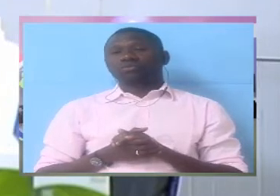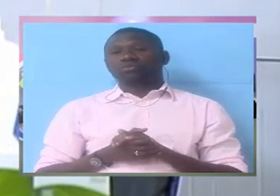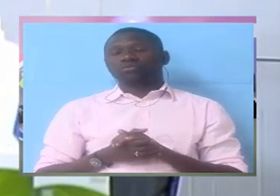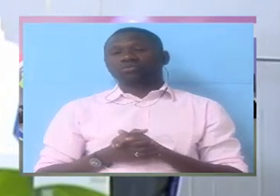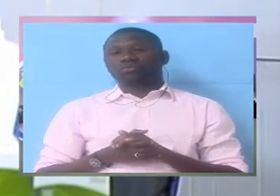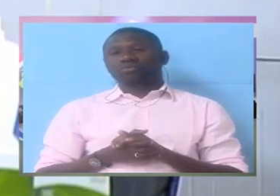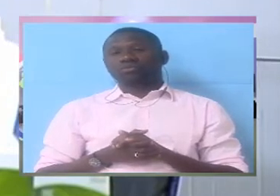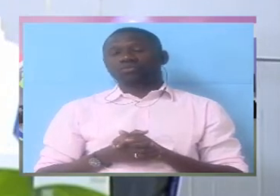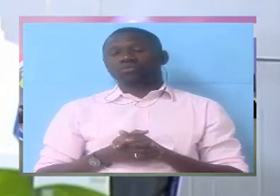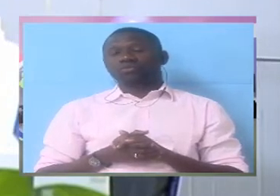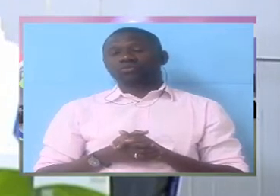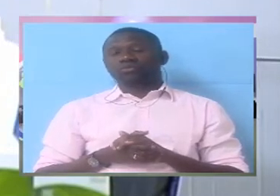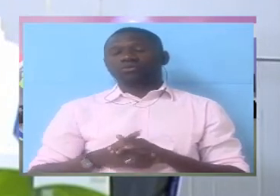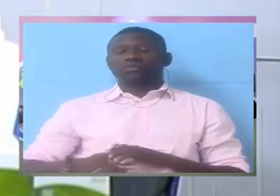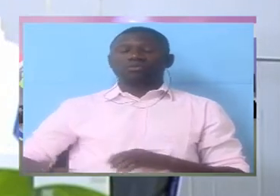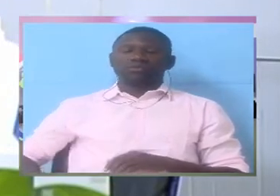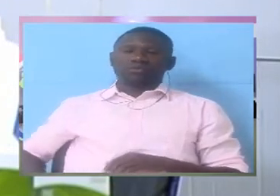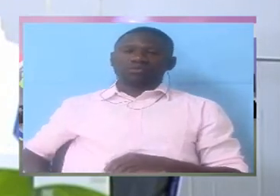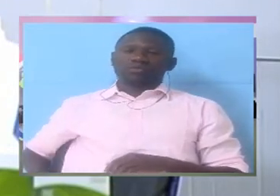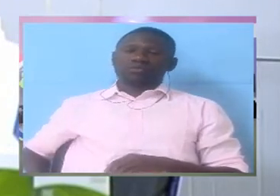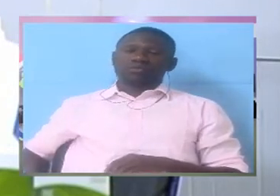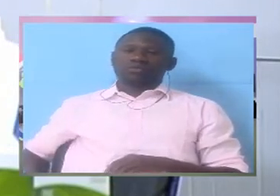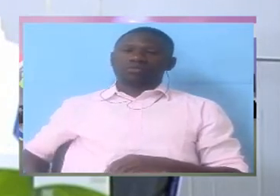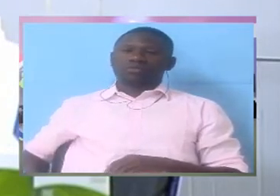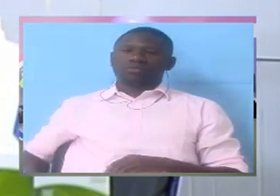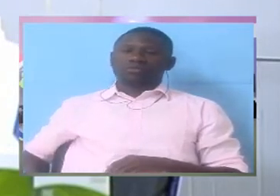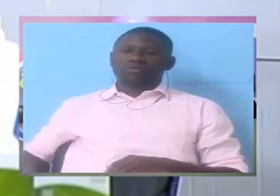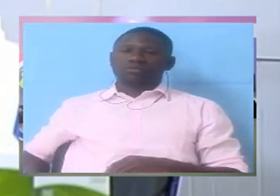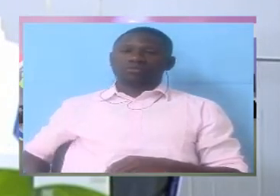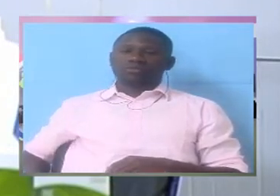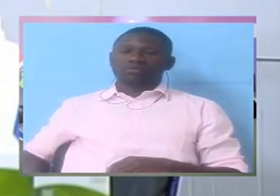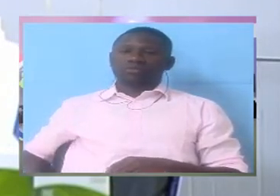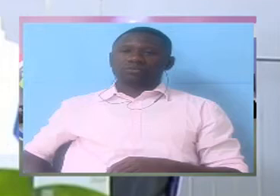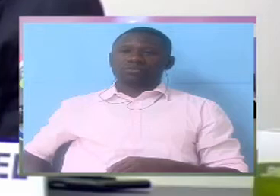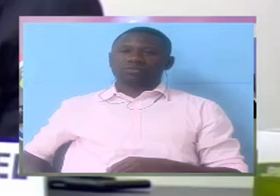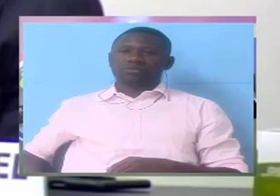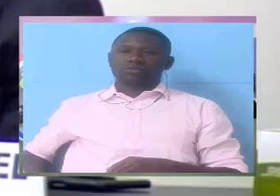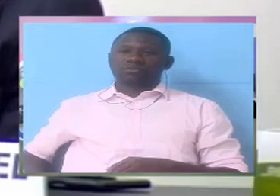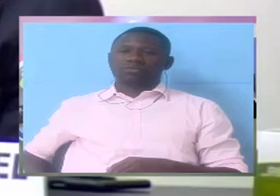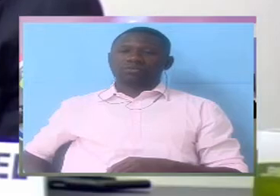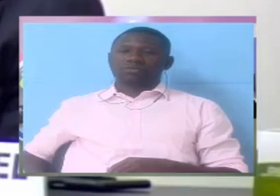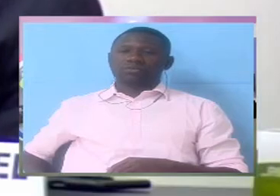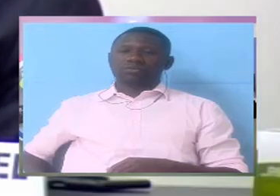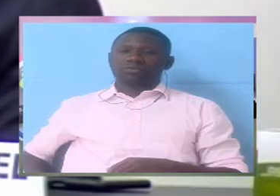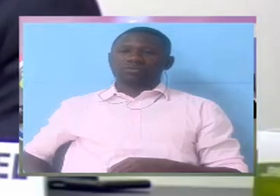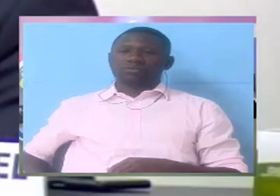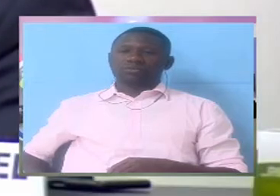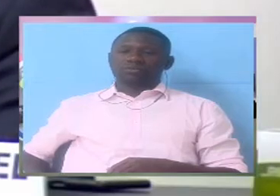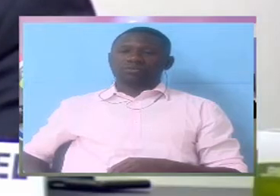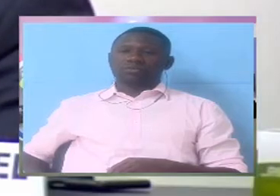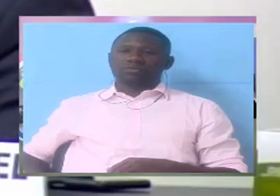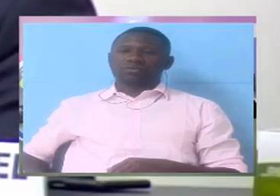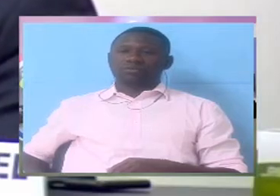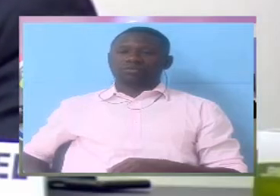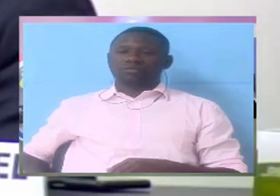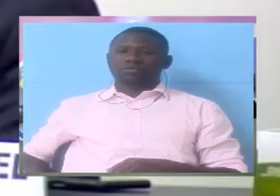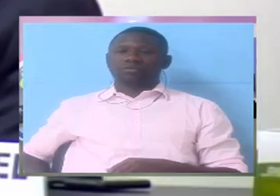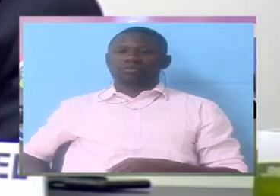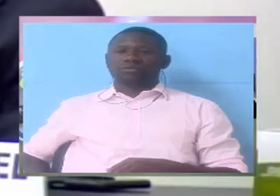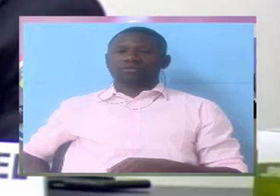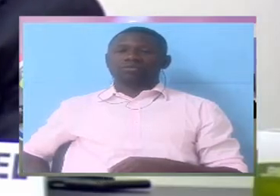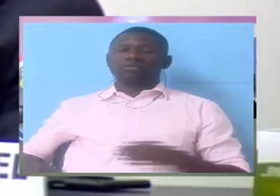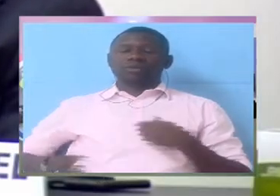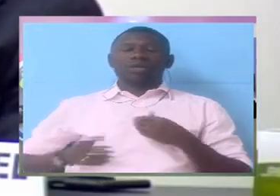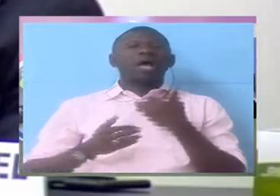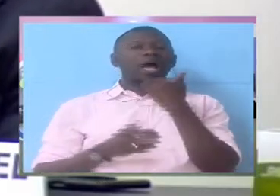do ko na buka jara pour ya ite yo kibaro nyin long and buka naw kibaro nyin dila. I asked you for examples and you gave us the